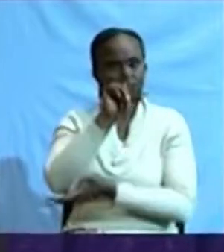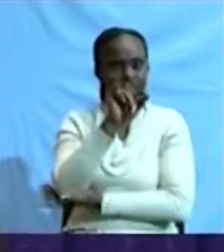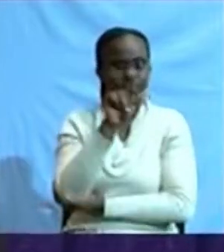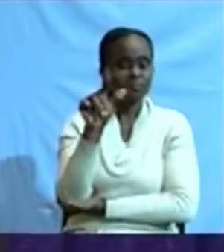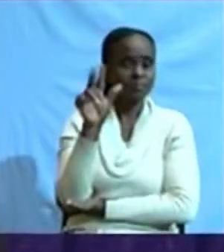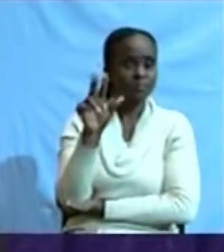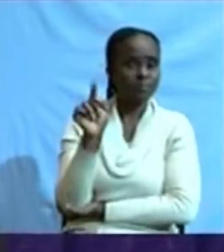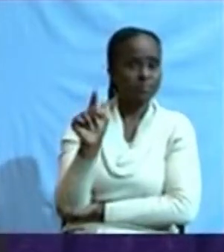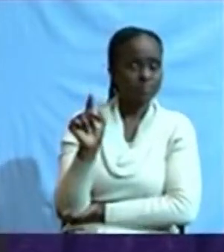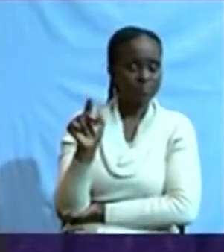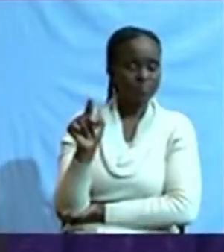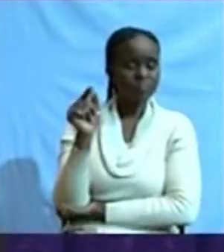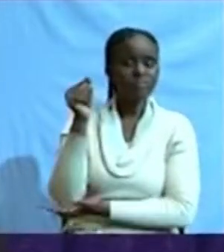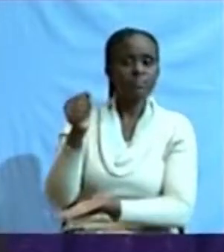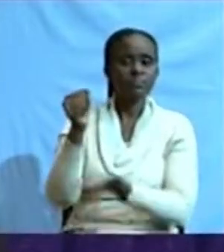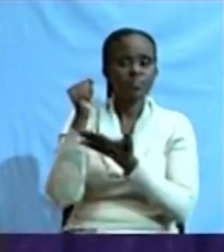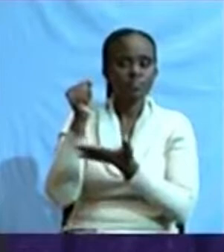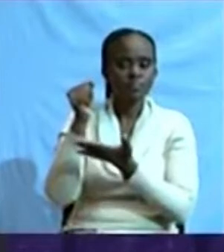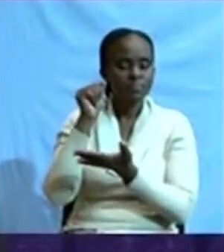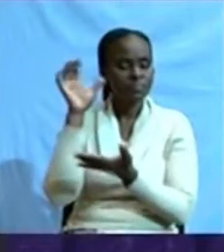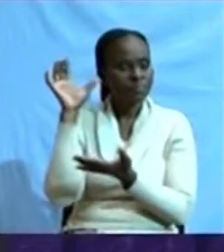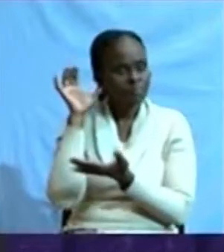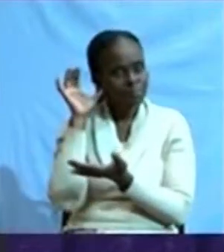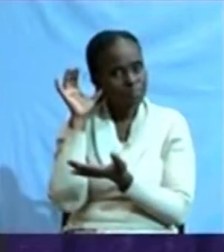2023 budget hearing.